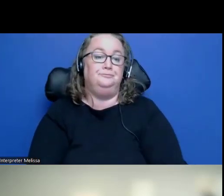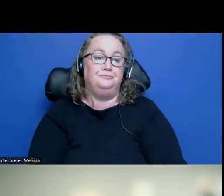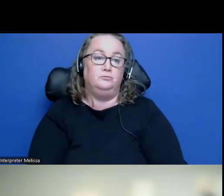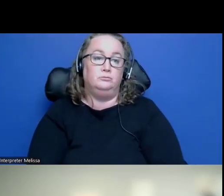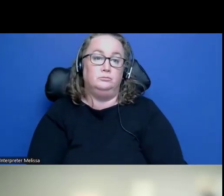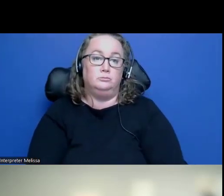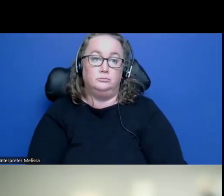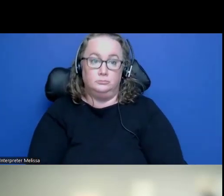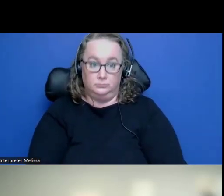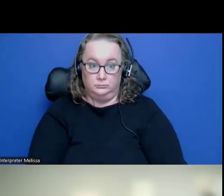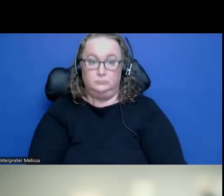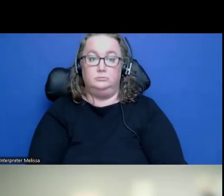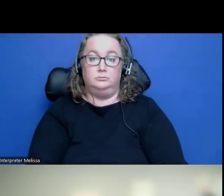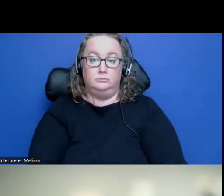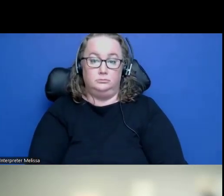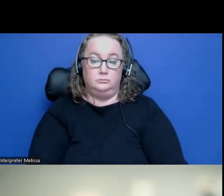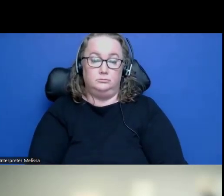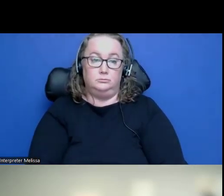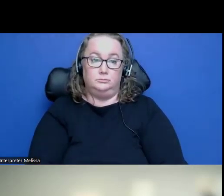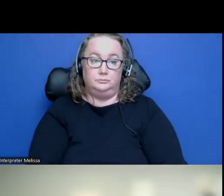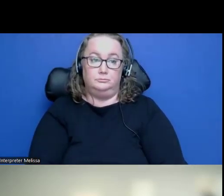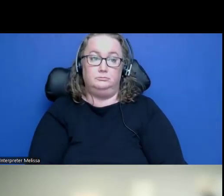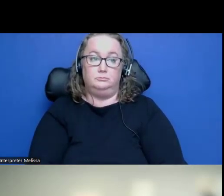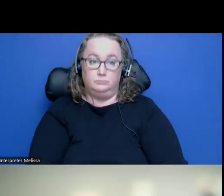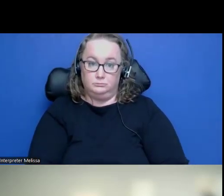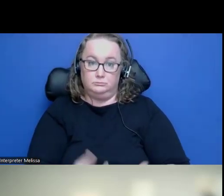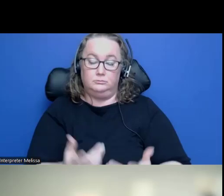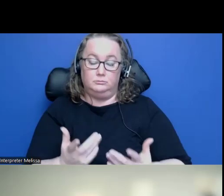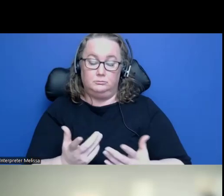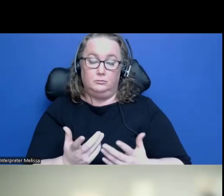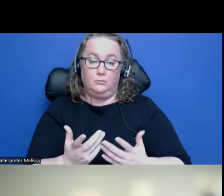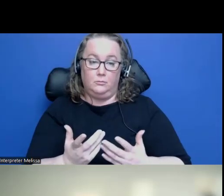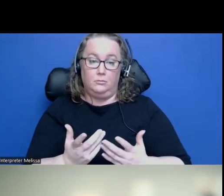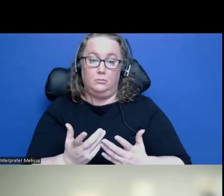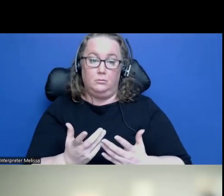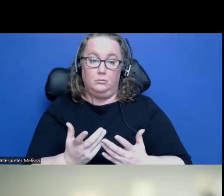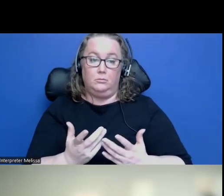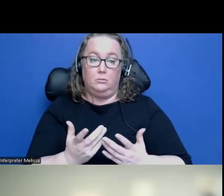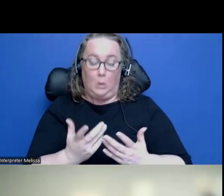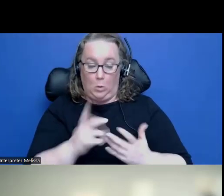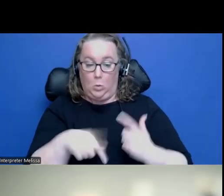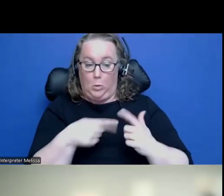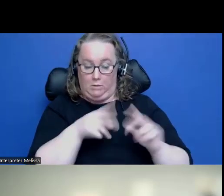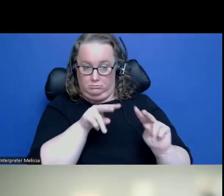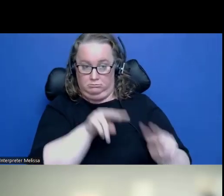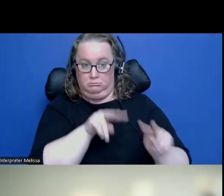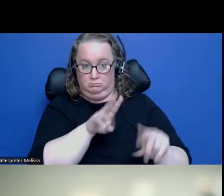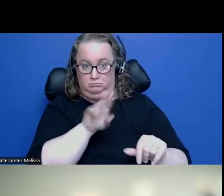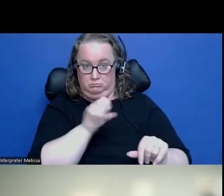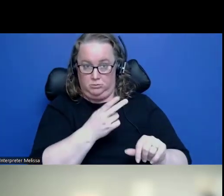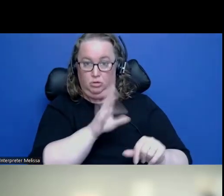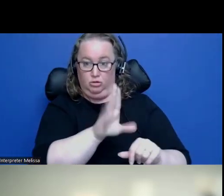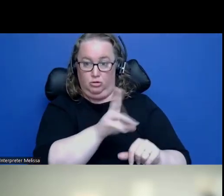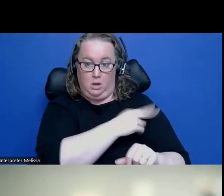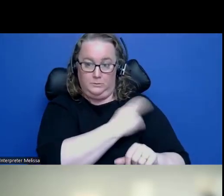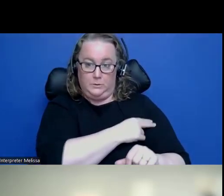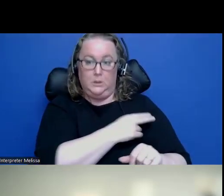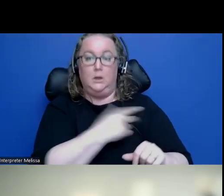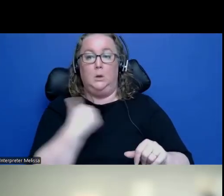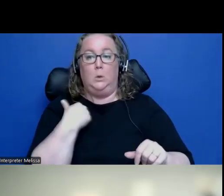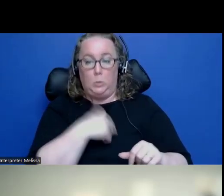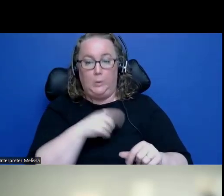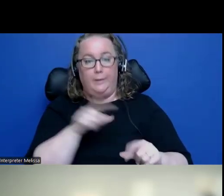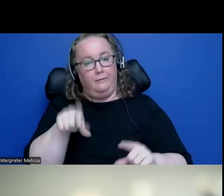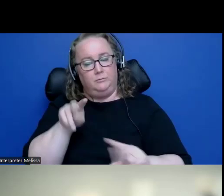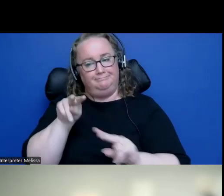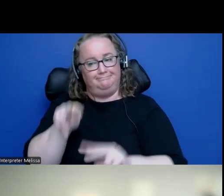We also look, as we must, in monitoring Bridgewater State Hospital at the treatment and conditions